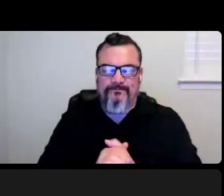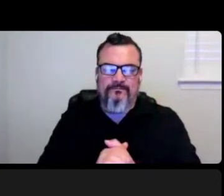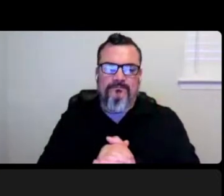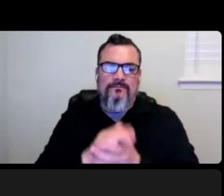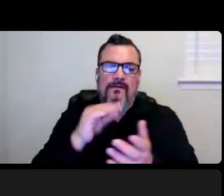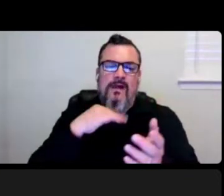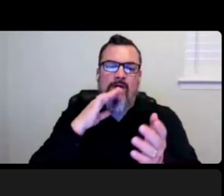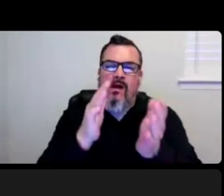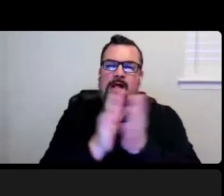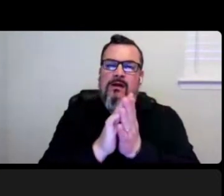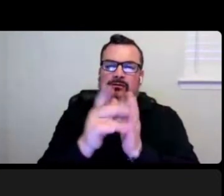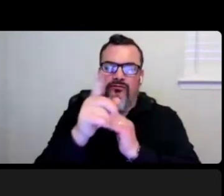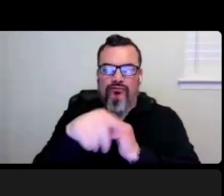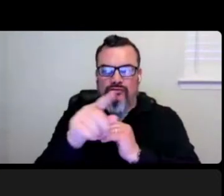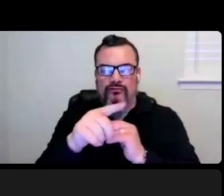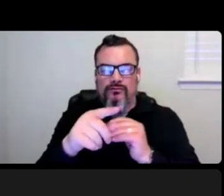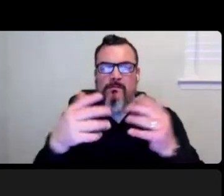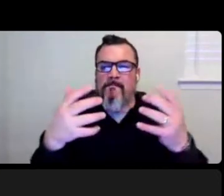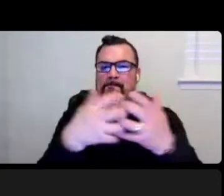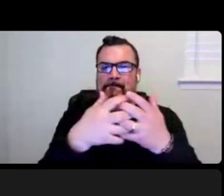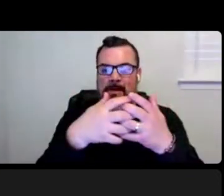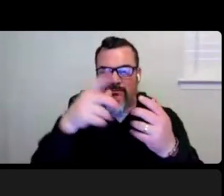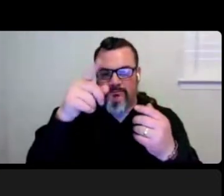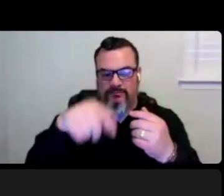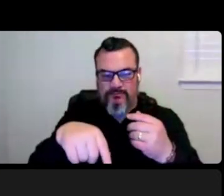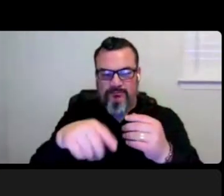going to ask you to match these up.